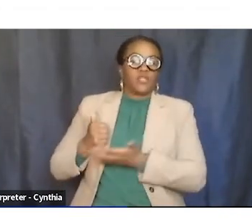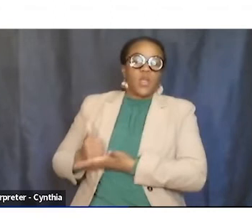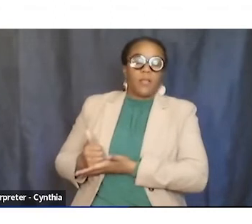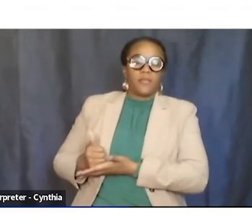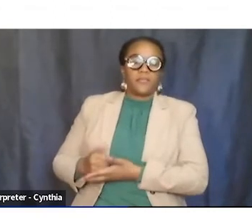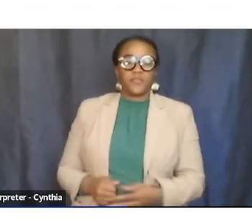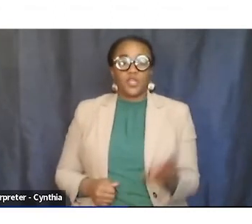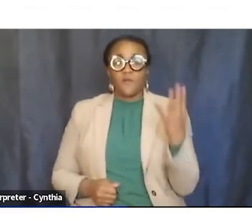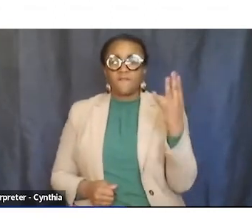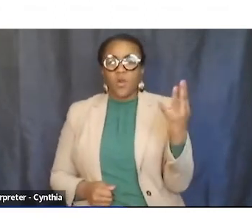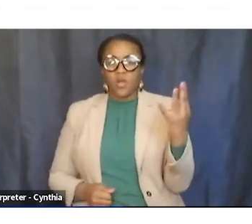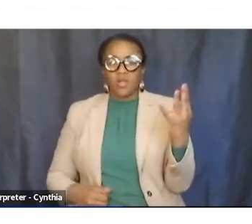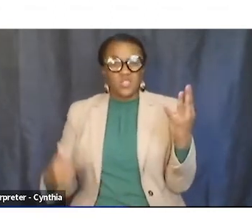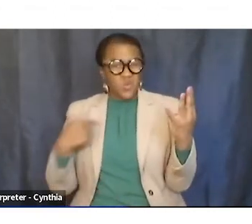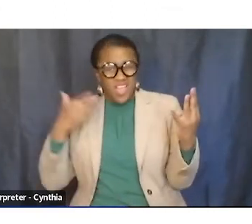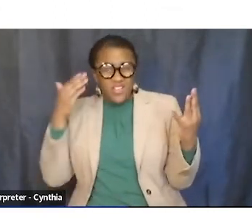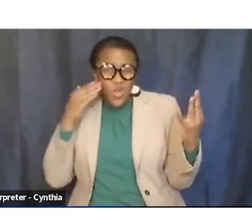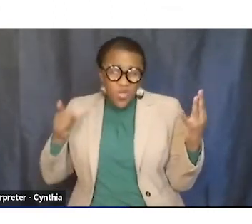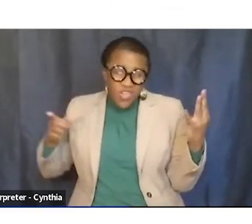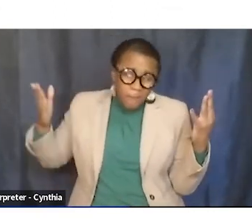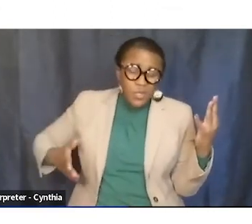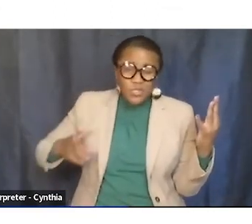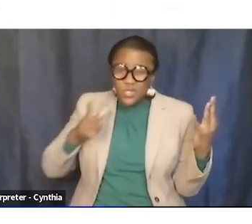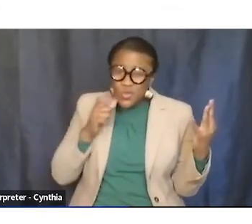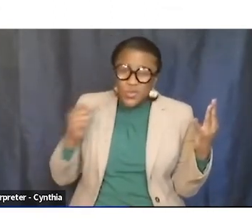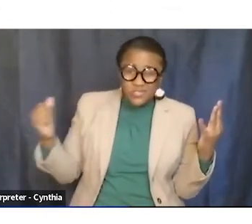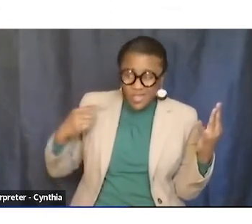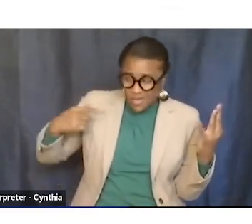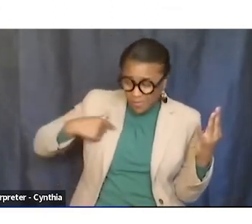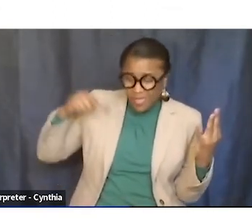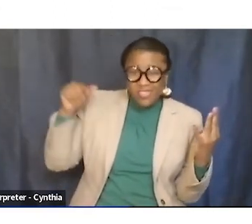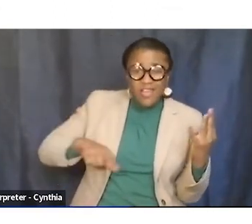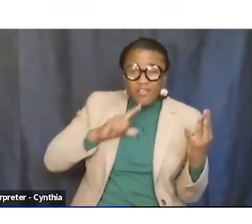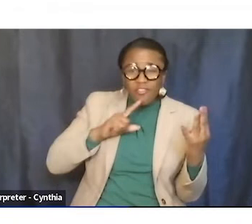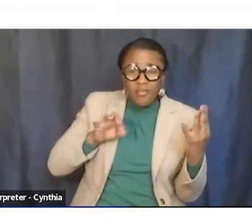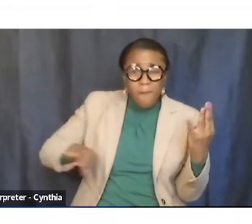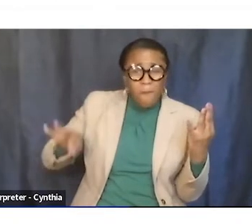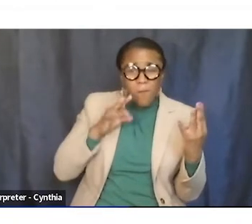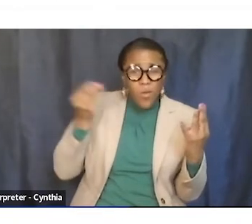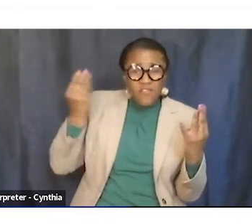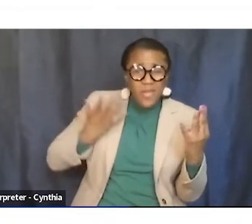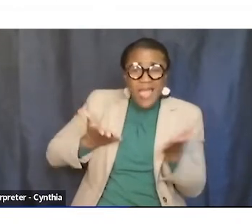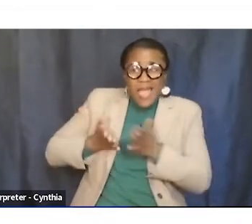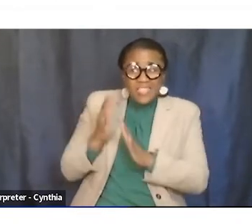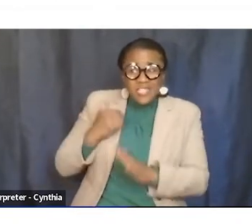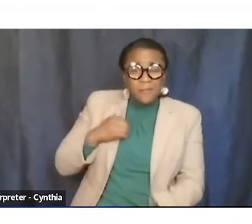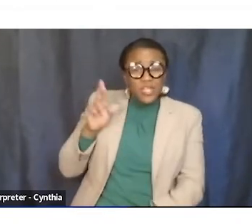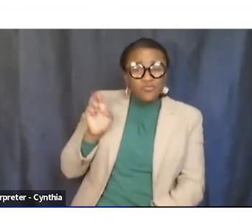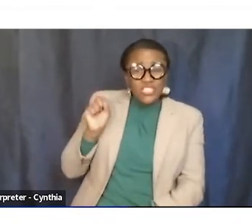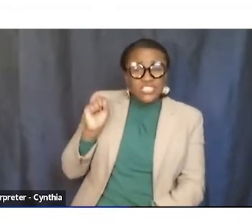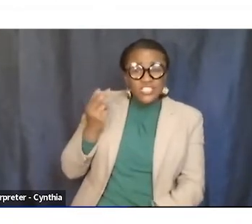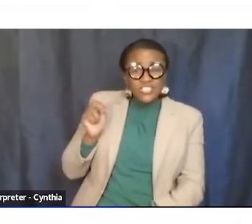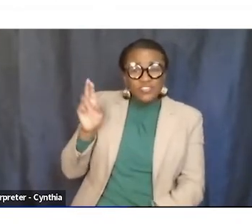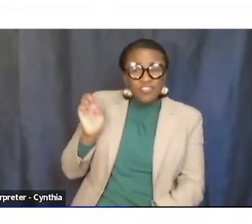4, do I even know the person that perhaps is sending me this critical information and asking me to reshare?